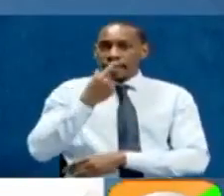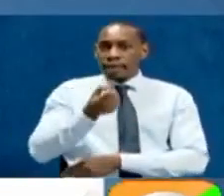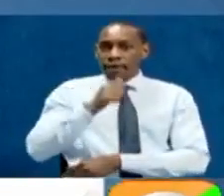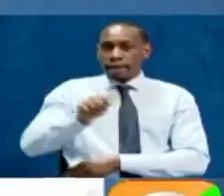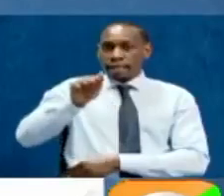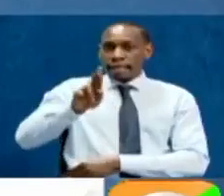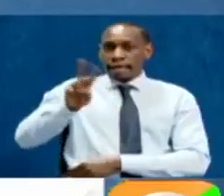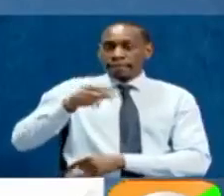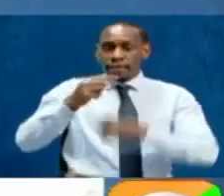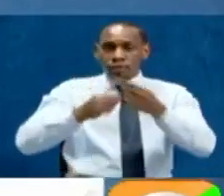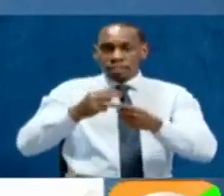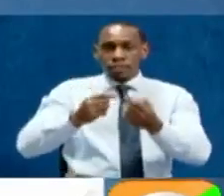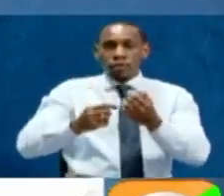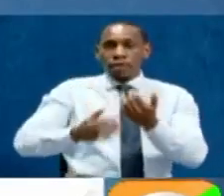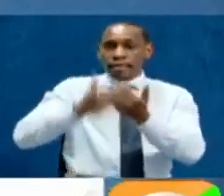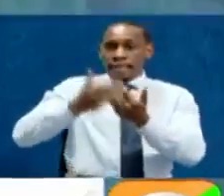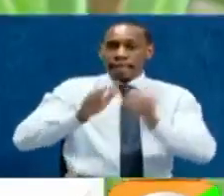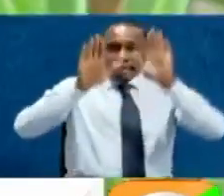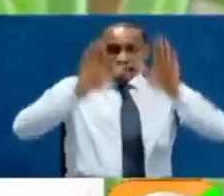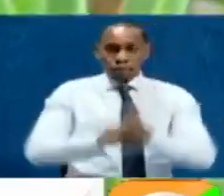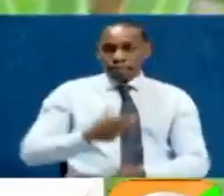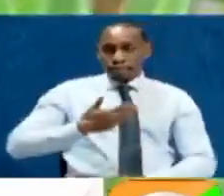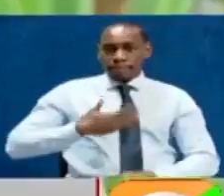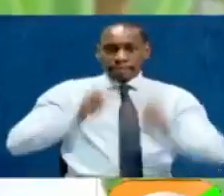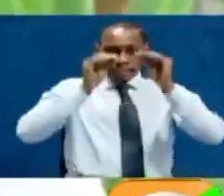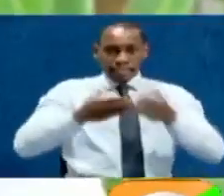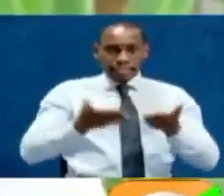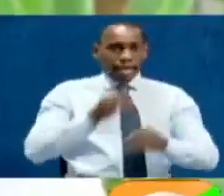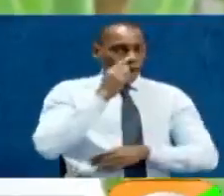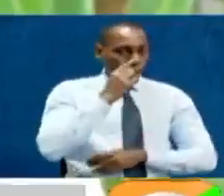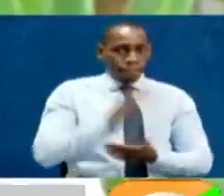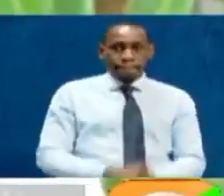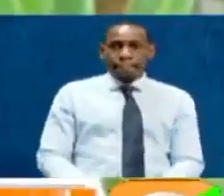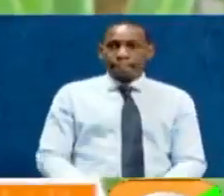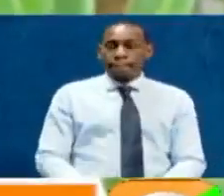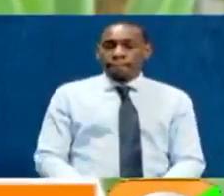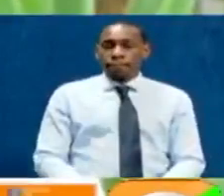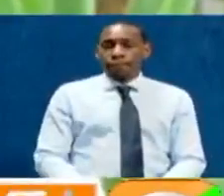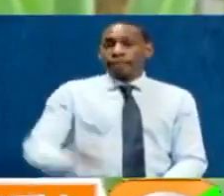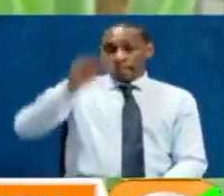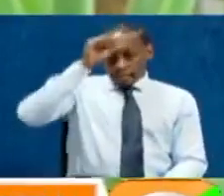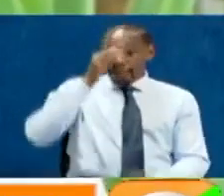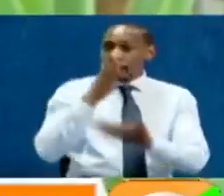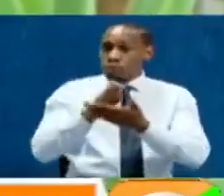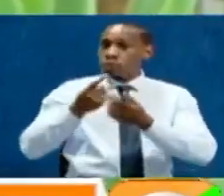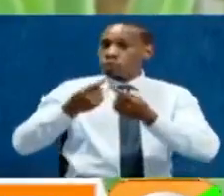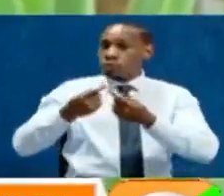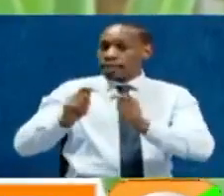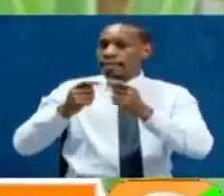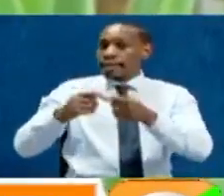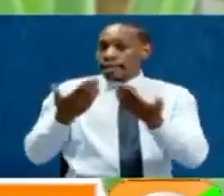therapy, continued therapy is crucial. I'm a teacher, I'm now at home. The government has tried